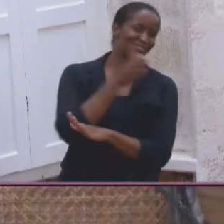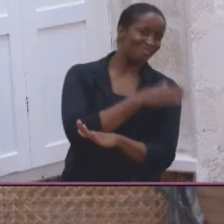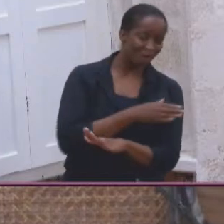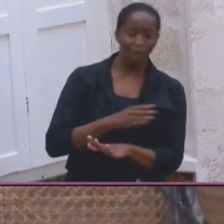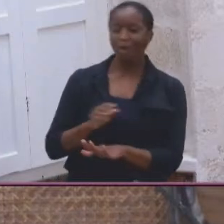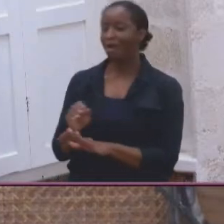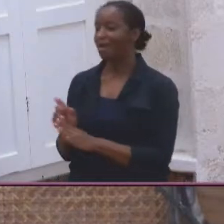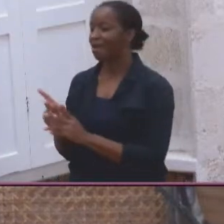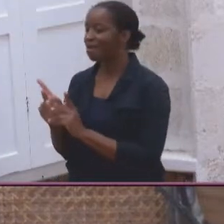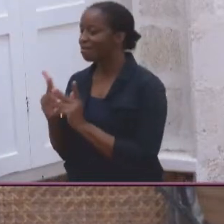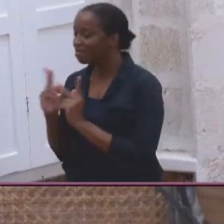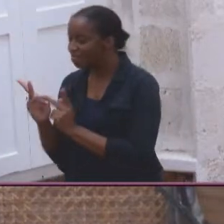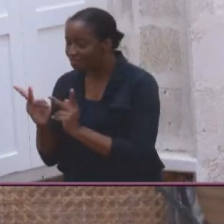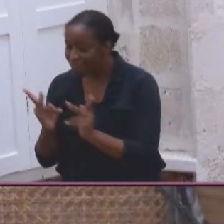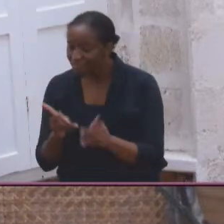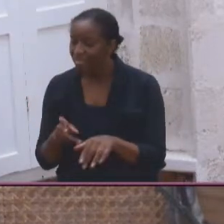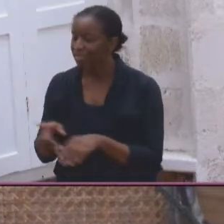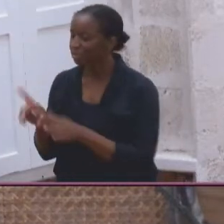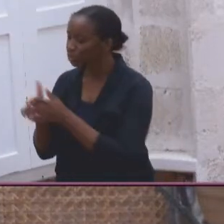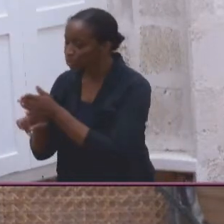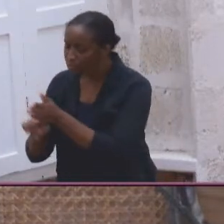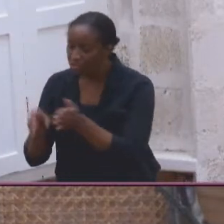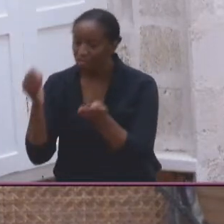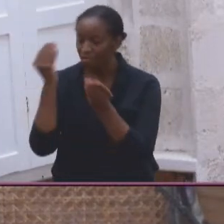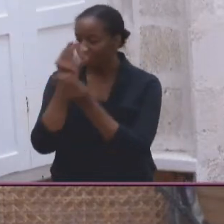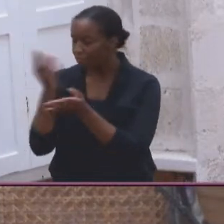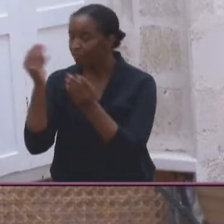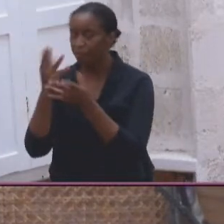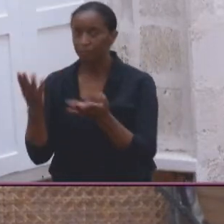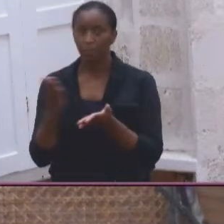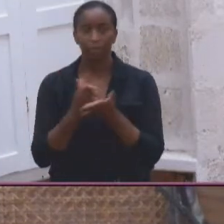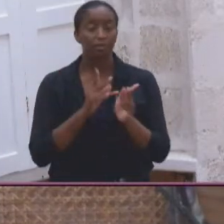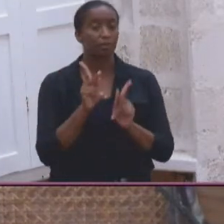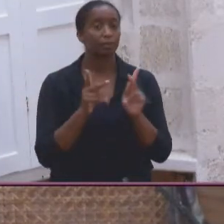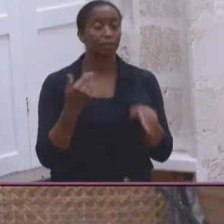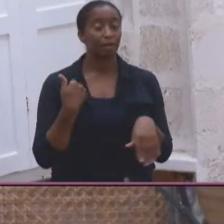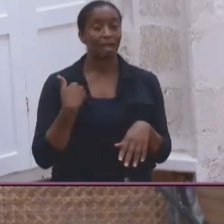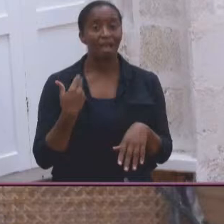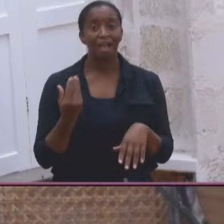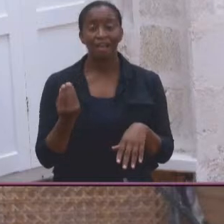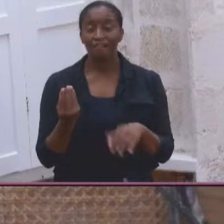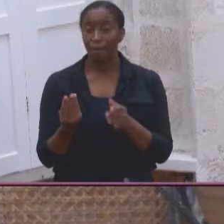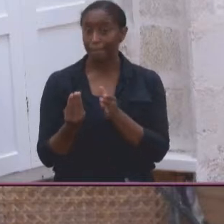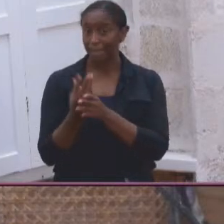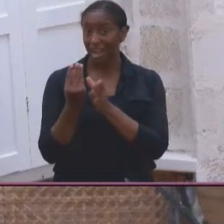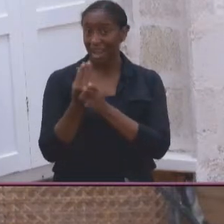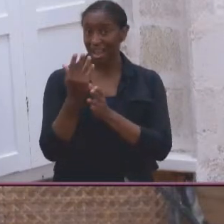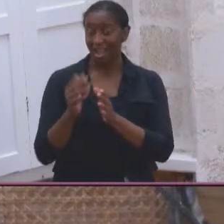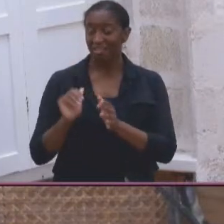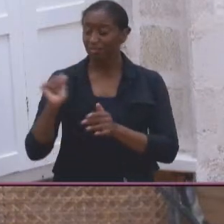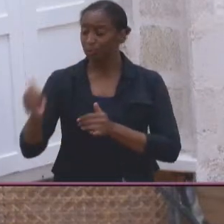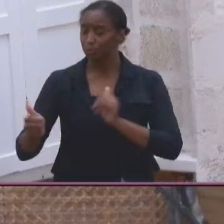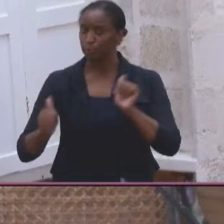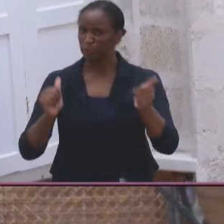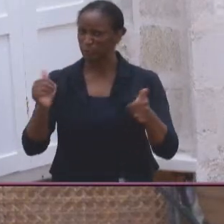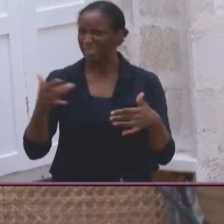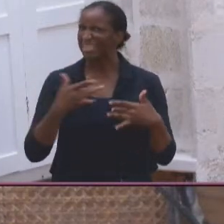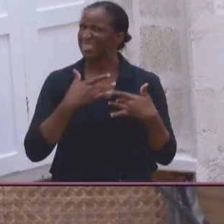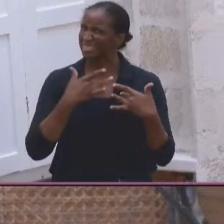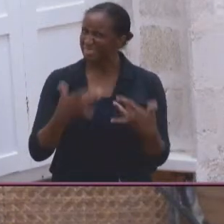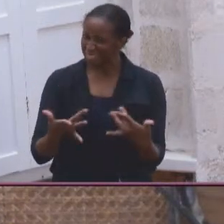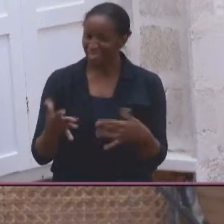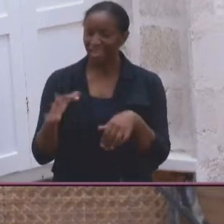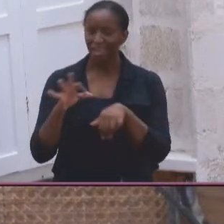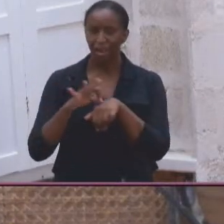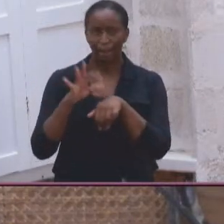not recognize may harbor mosquitoes. And these are the things that are responsible for a number